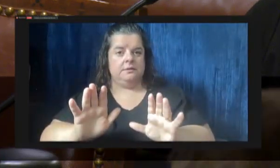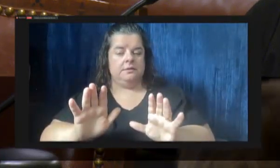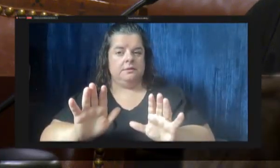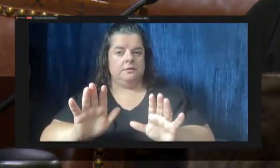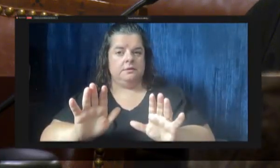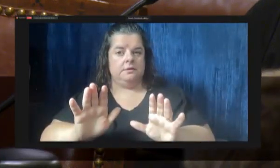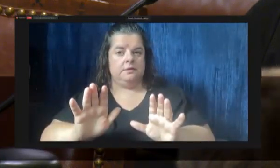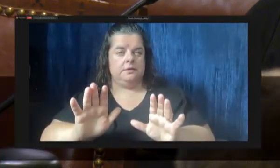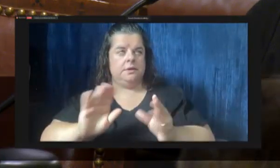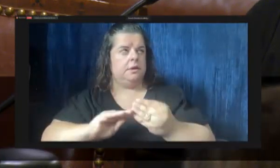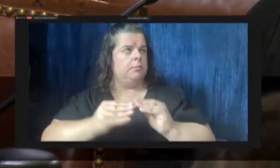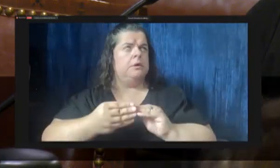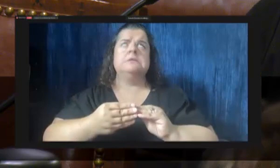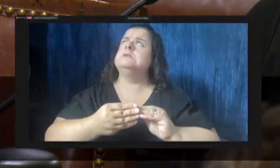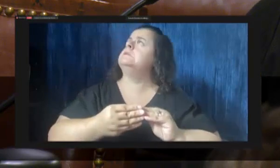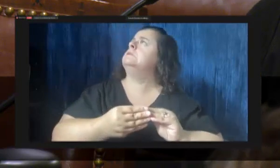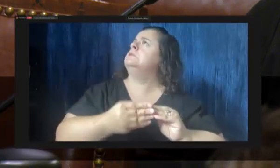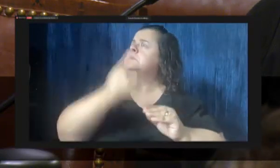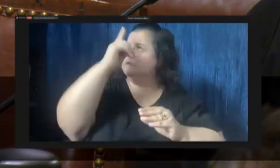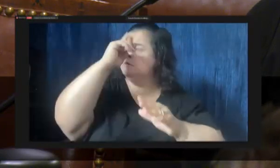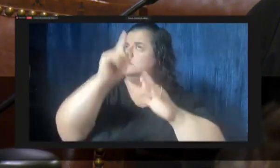the numbers are going to go out of my head,